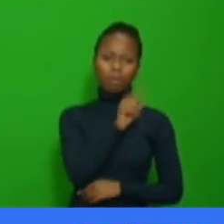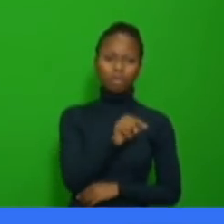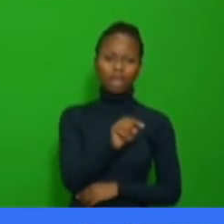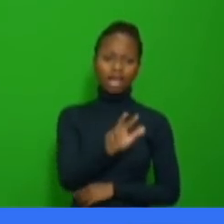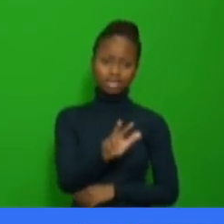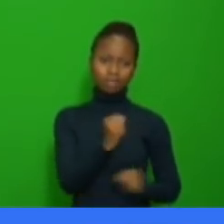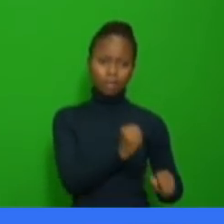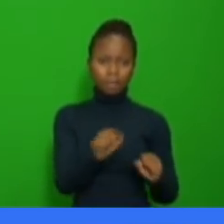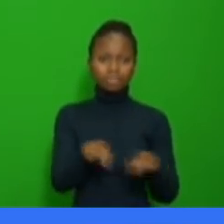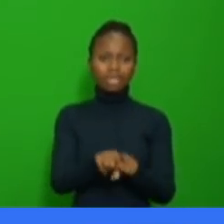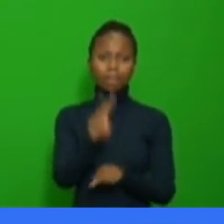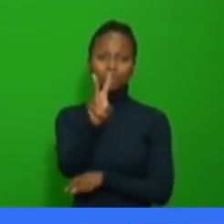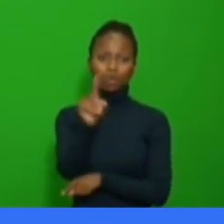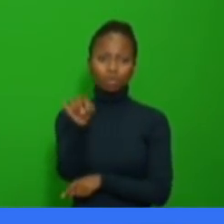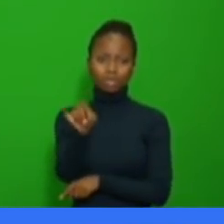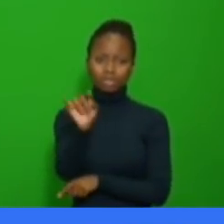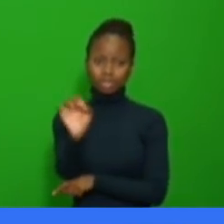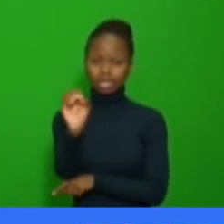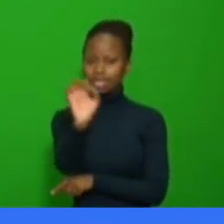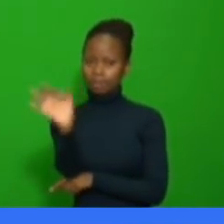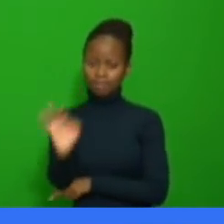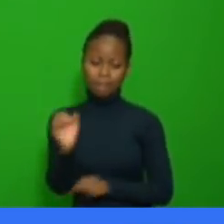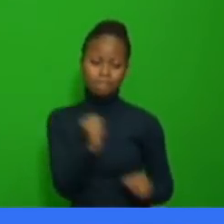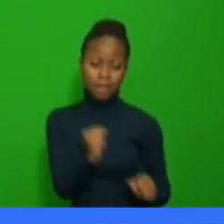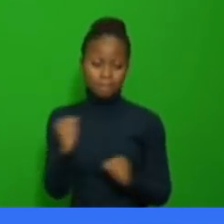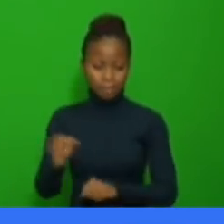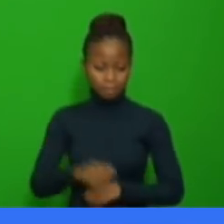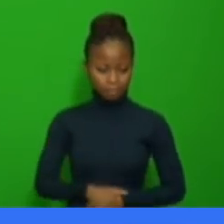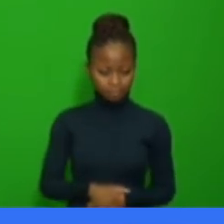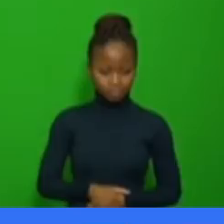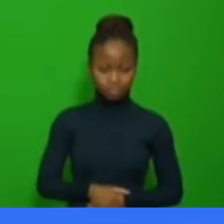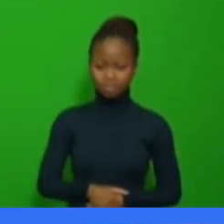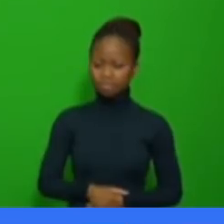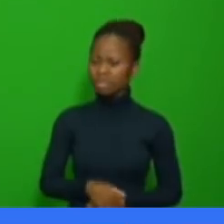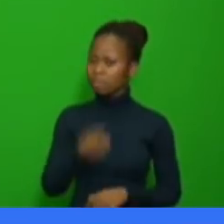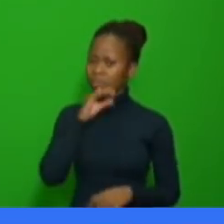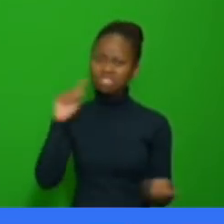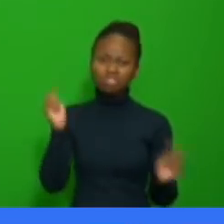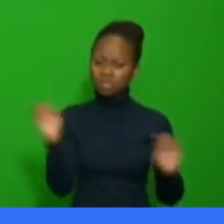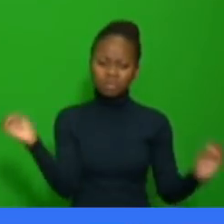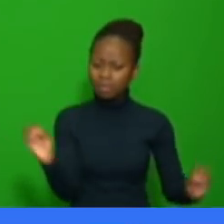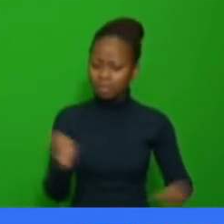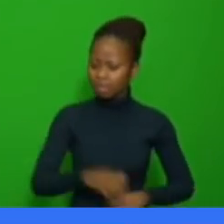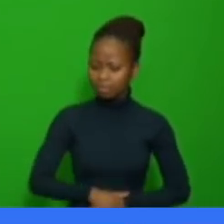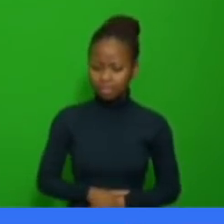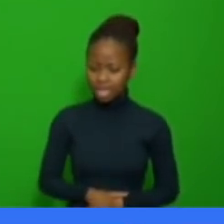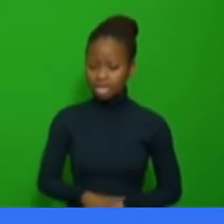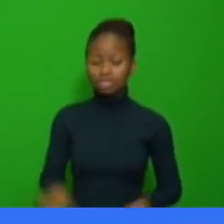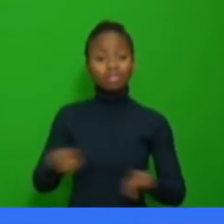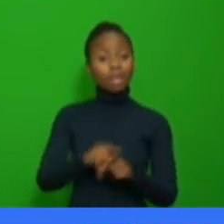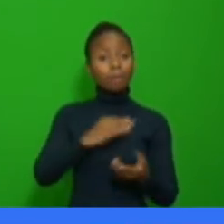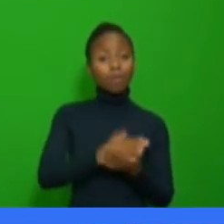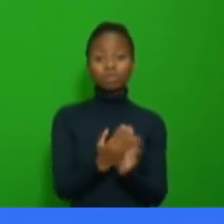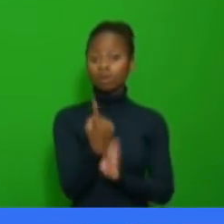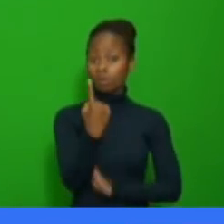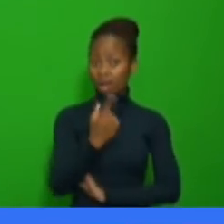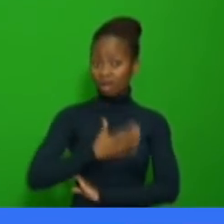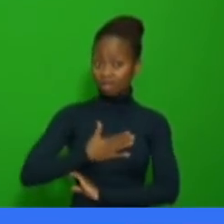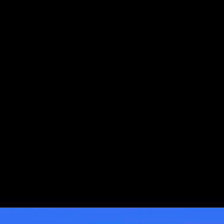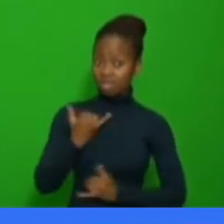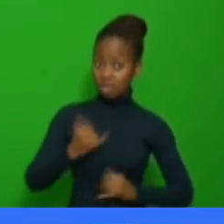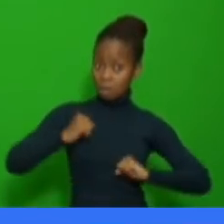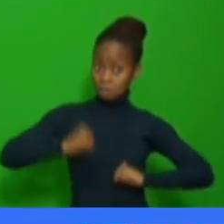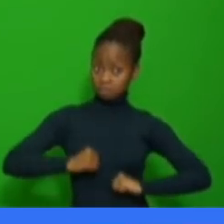growth outlook is limited by the larger than expected slowdown in the first quarter, weak business and consumer